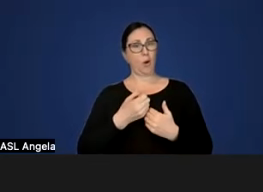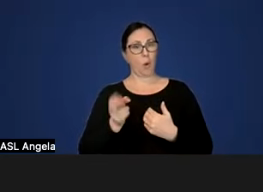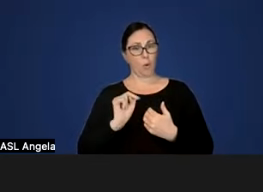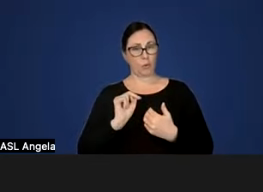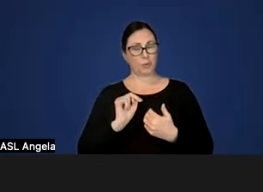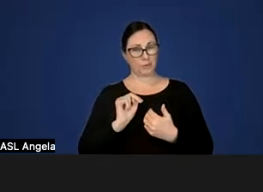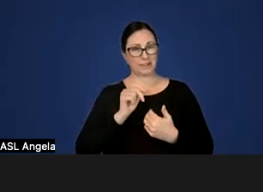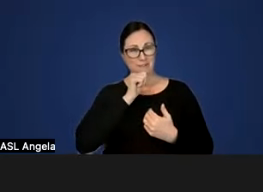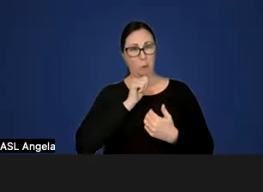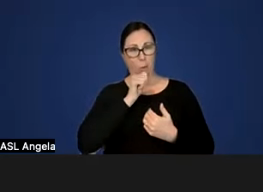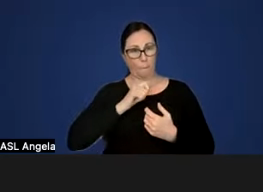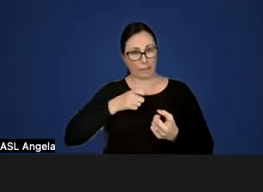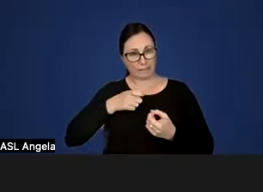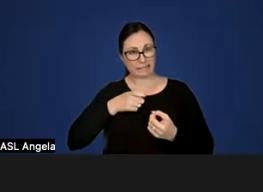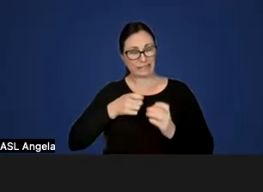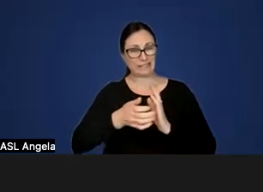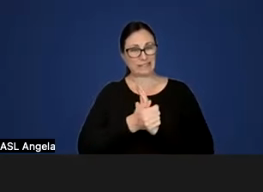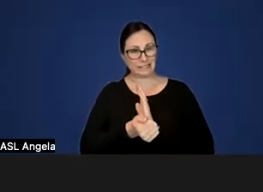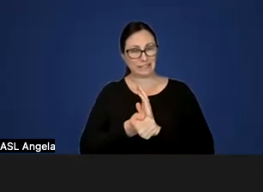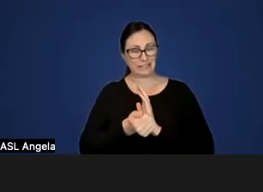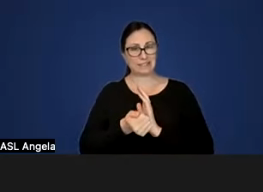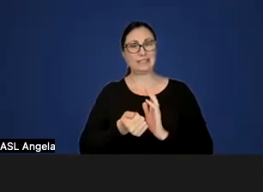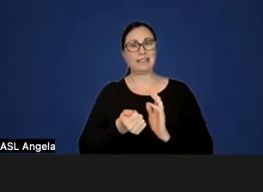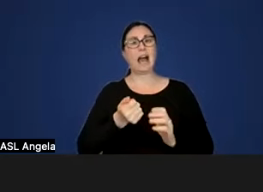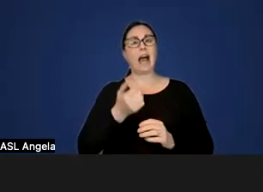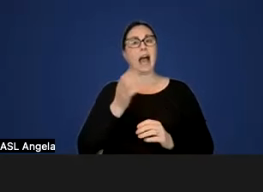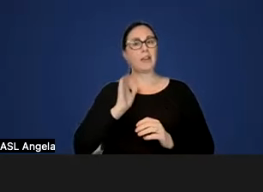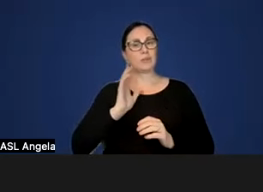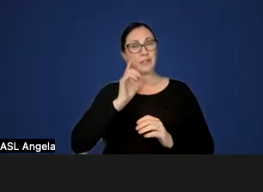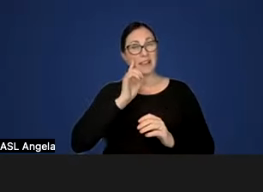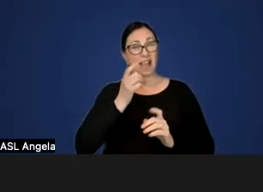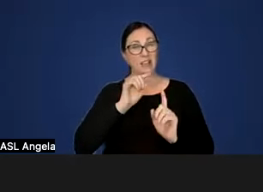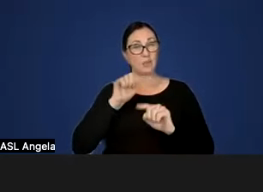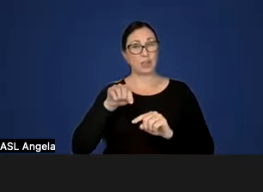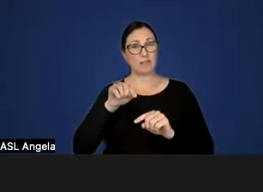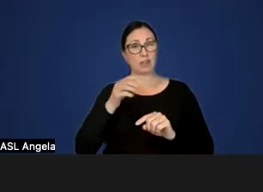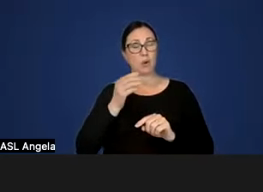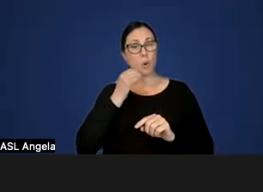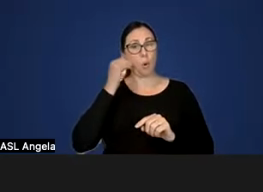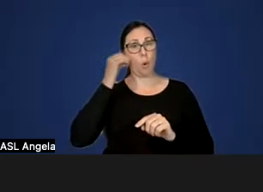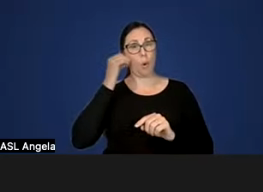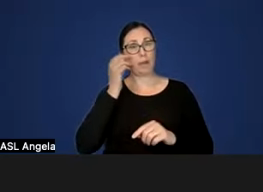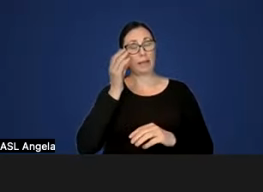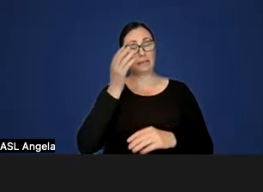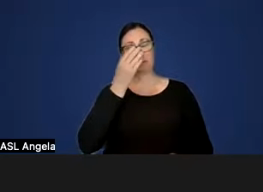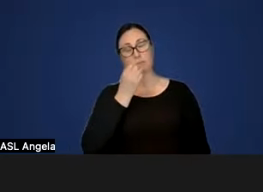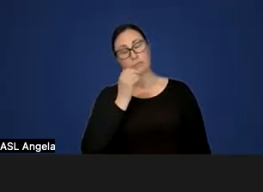thinking last week about how I used to have to go home and take a nap every single day at lunch as like